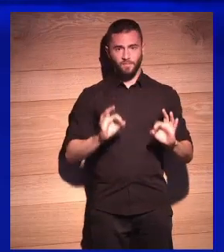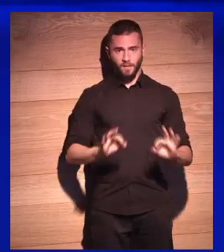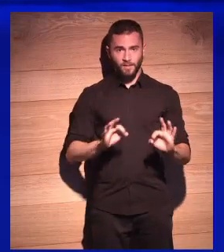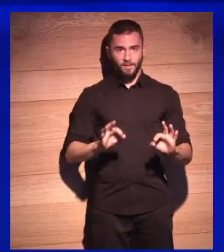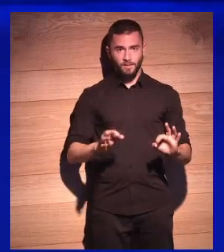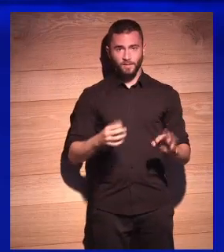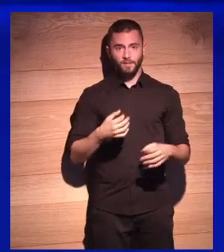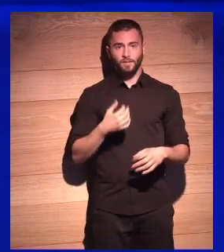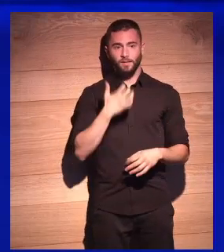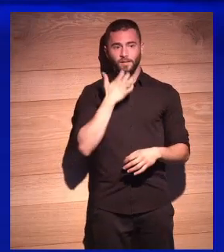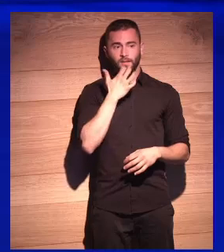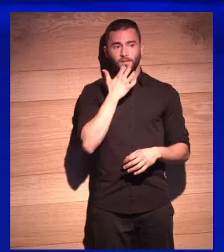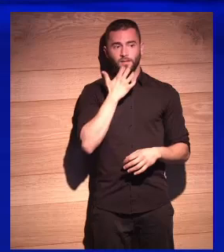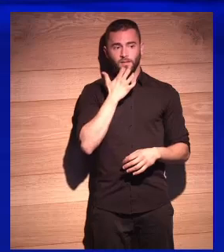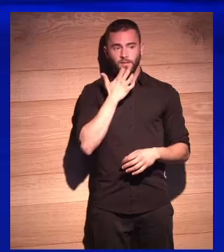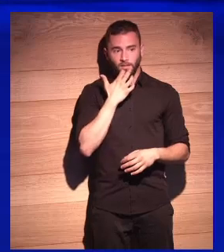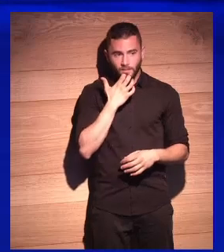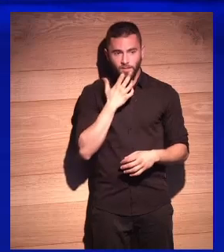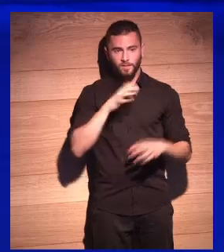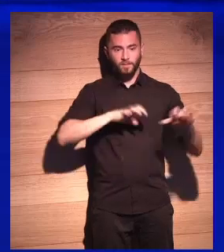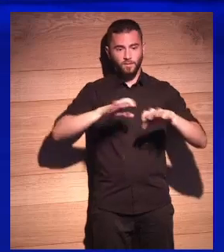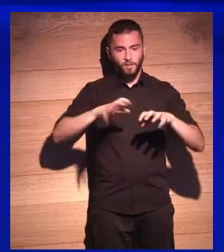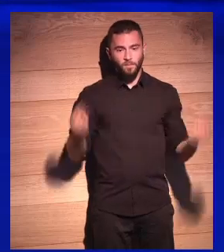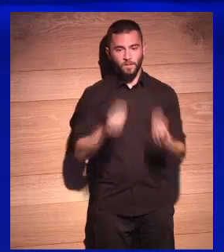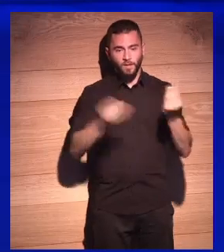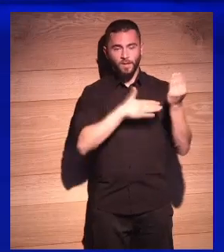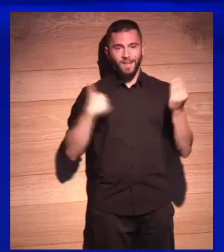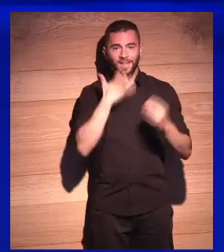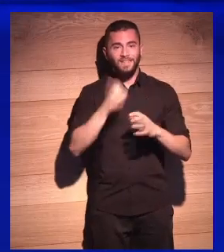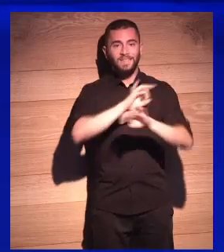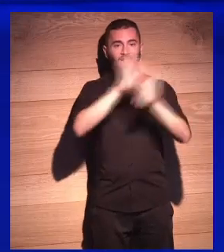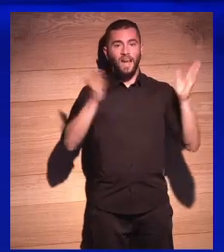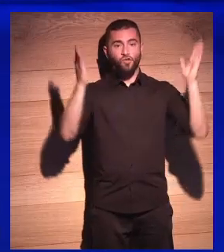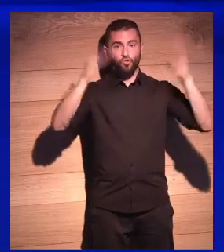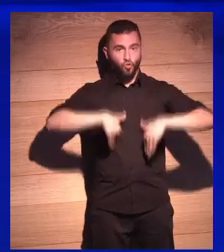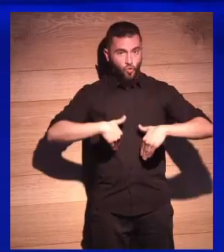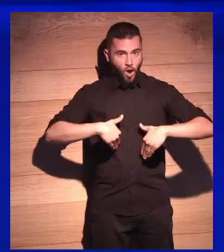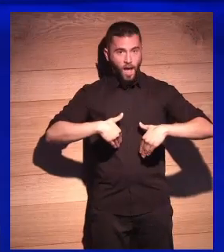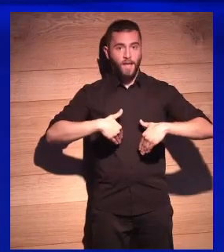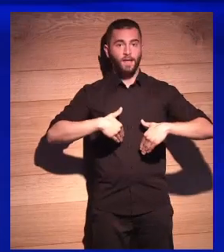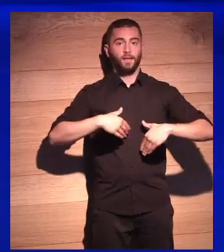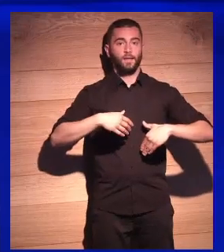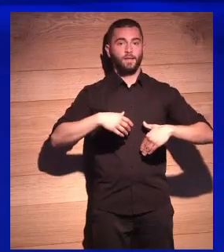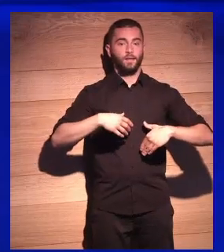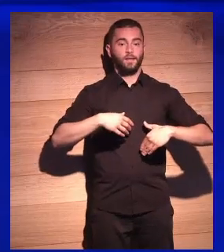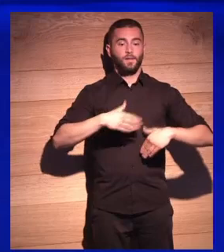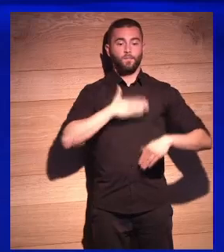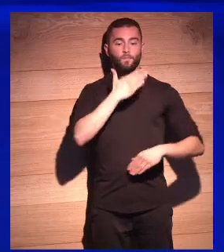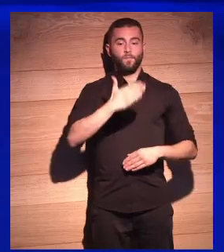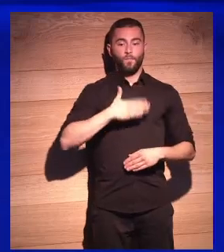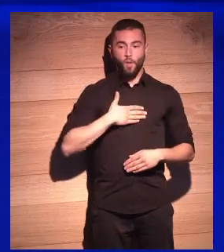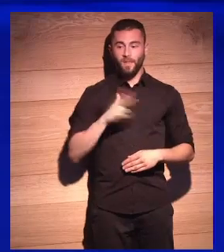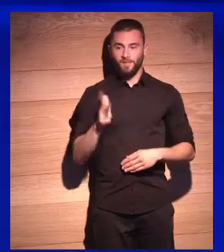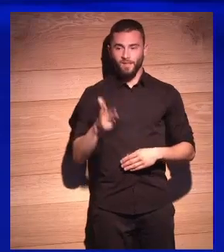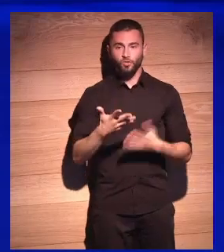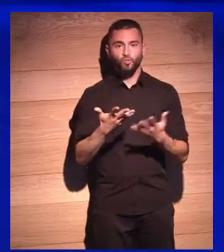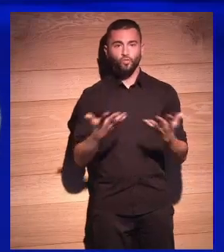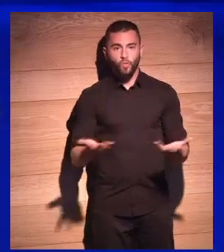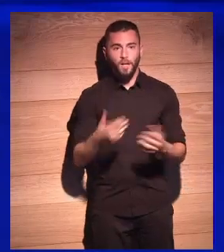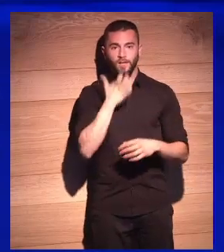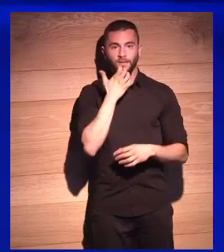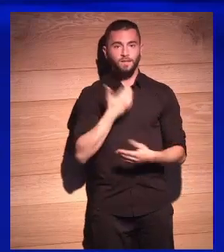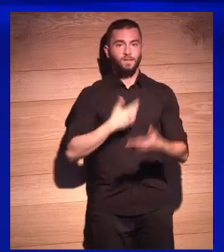a limitation when feeding this moves repository. If it's not clear what the industrial property is,